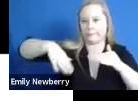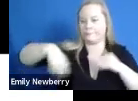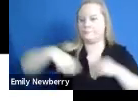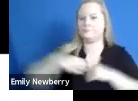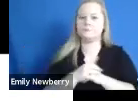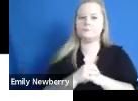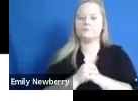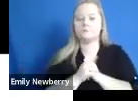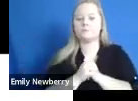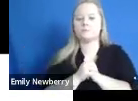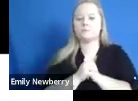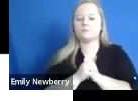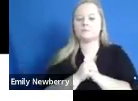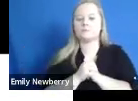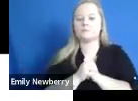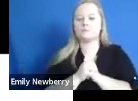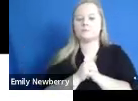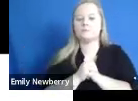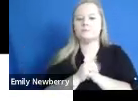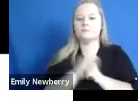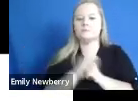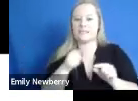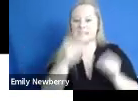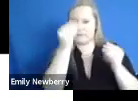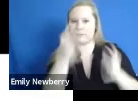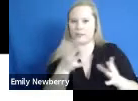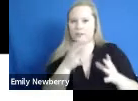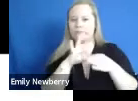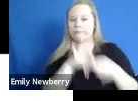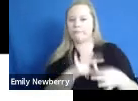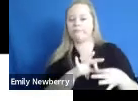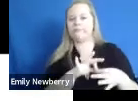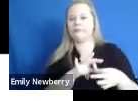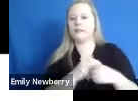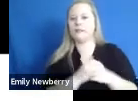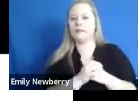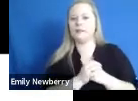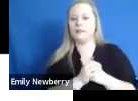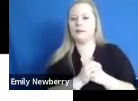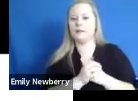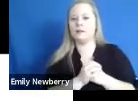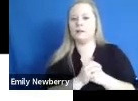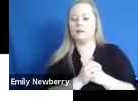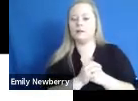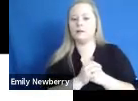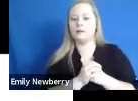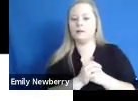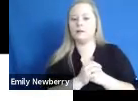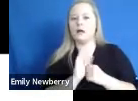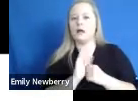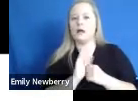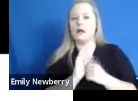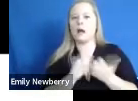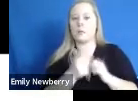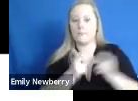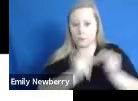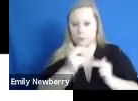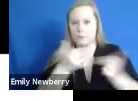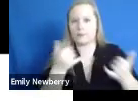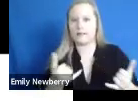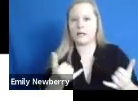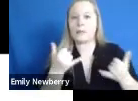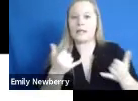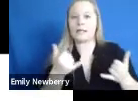right, for this information is about our built out our farm right now. You can see currently we have